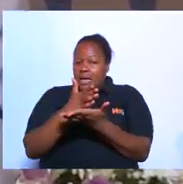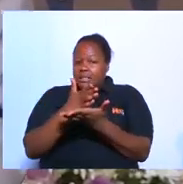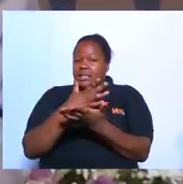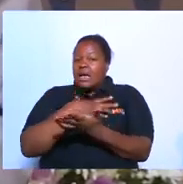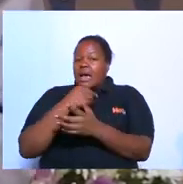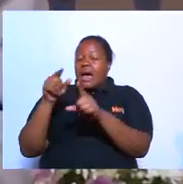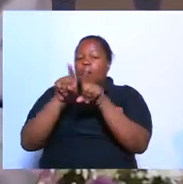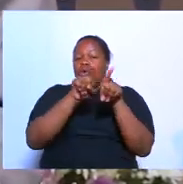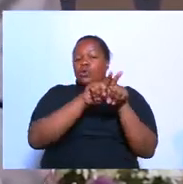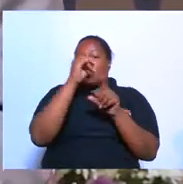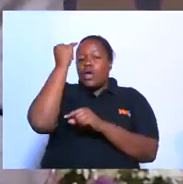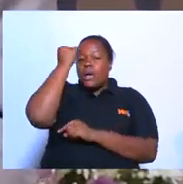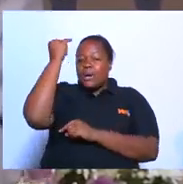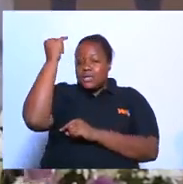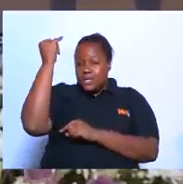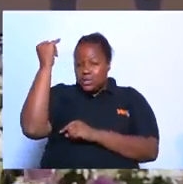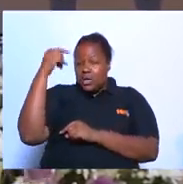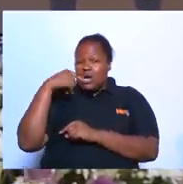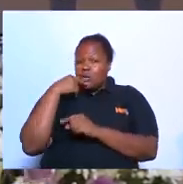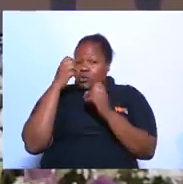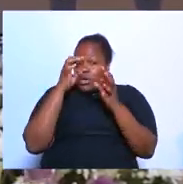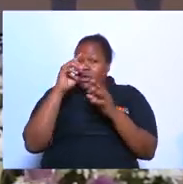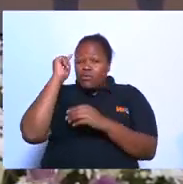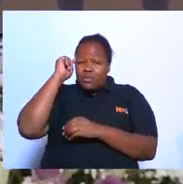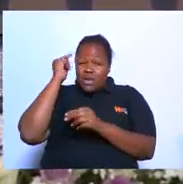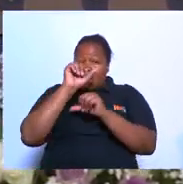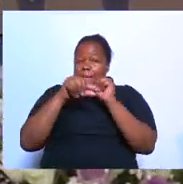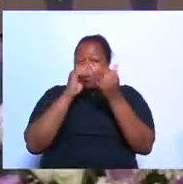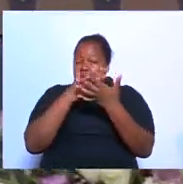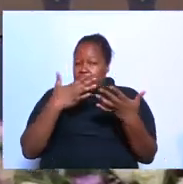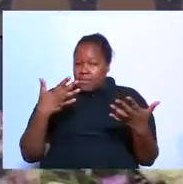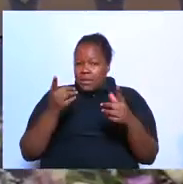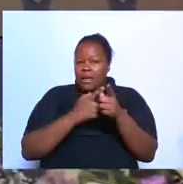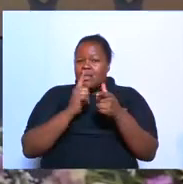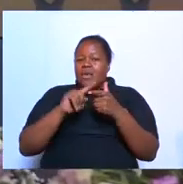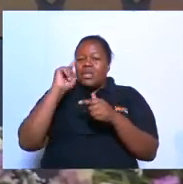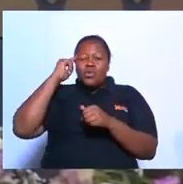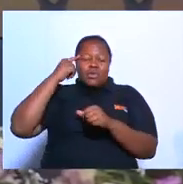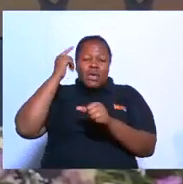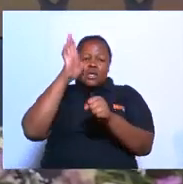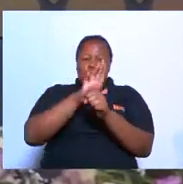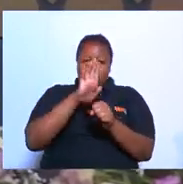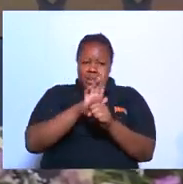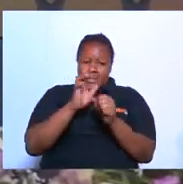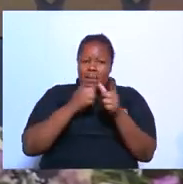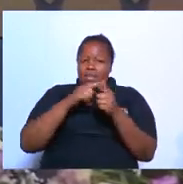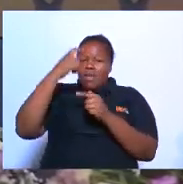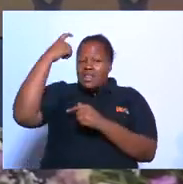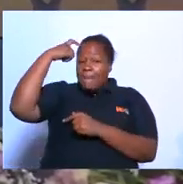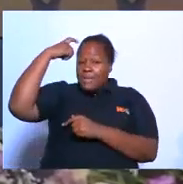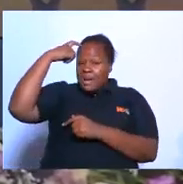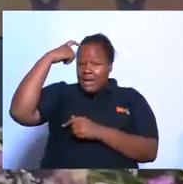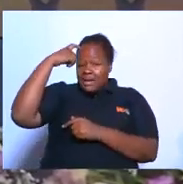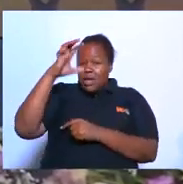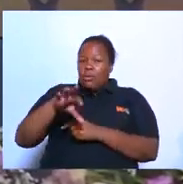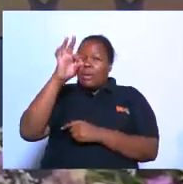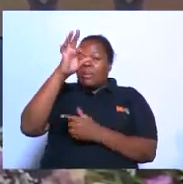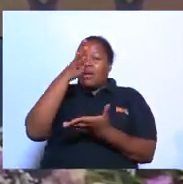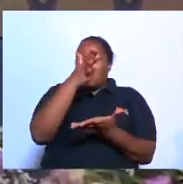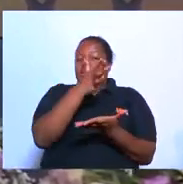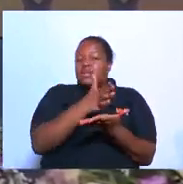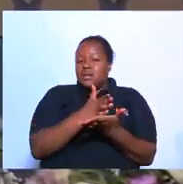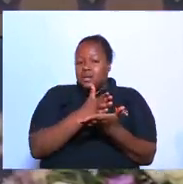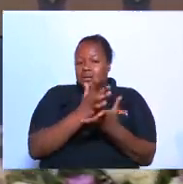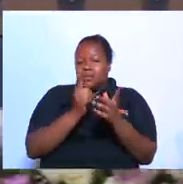Imagination so if you think about something and you overthink the brain will take it as real